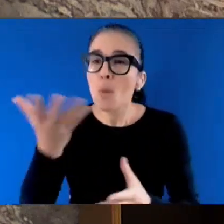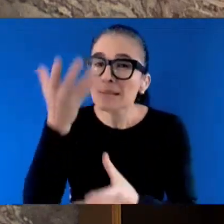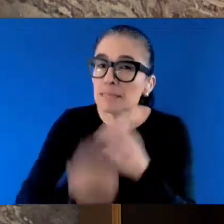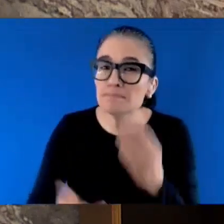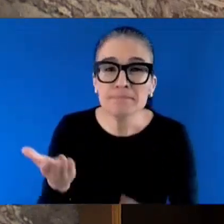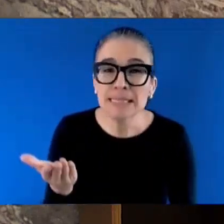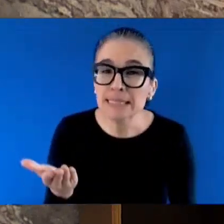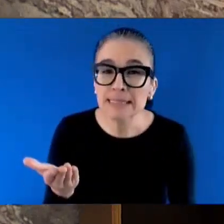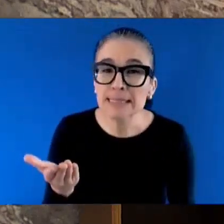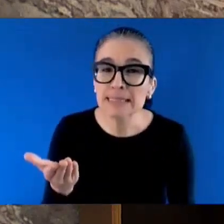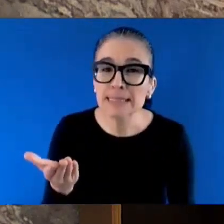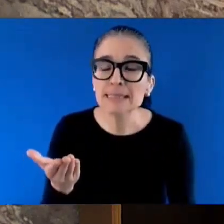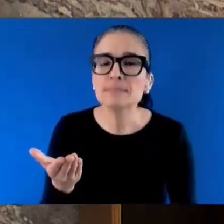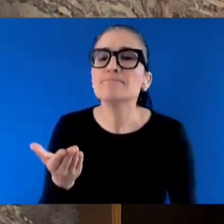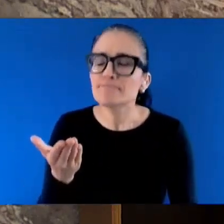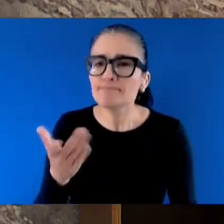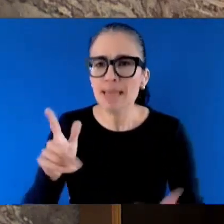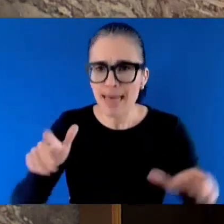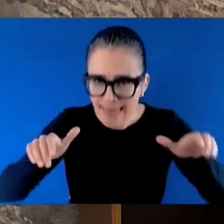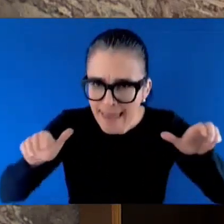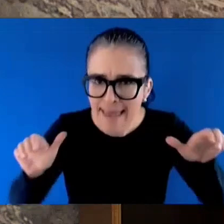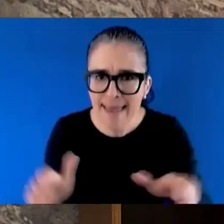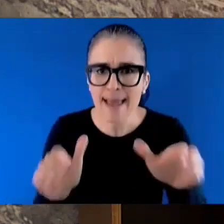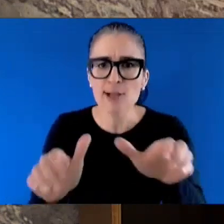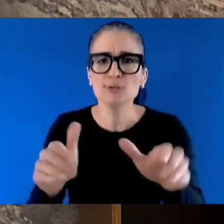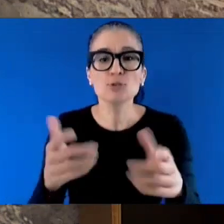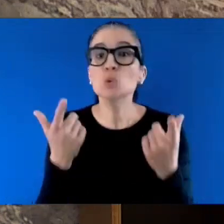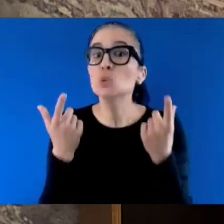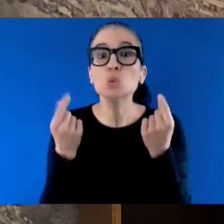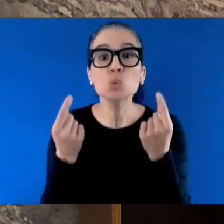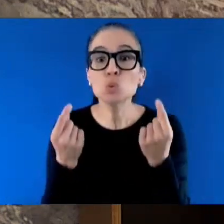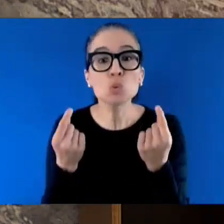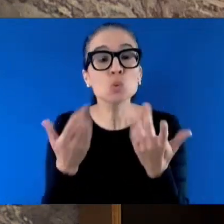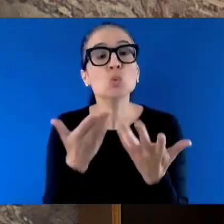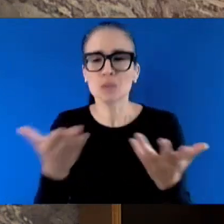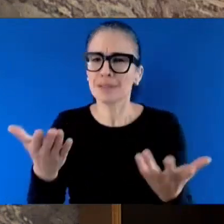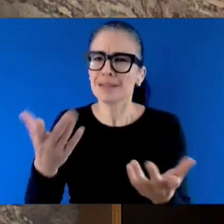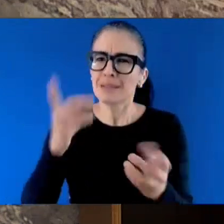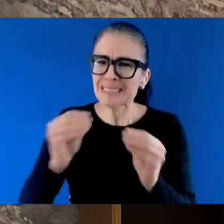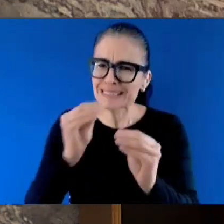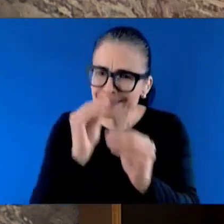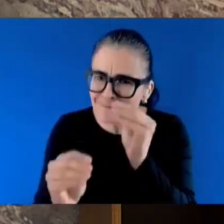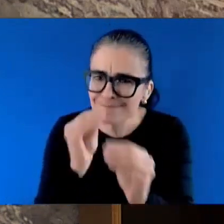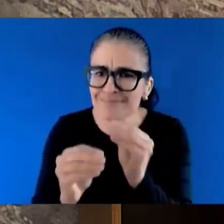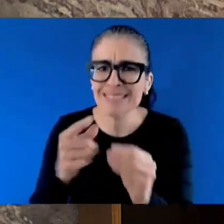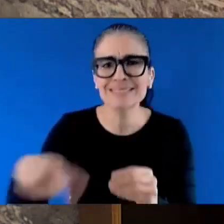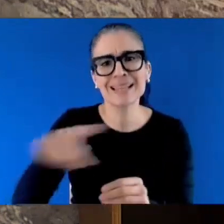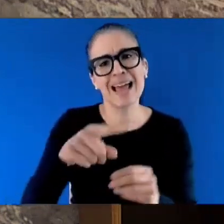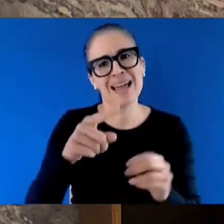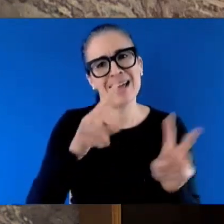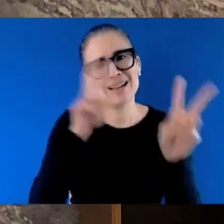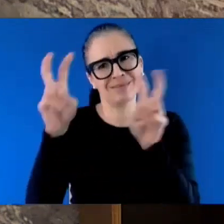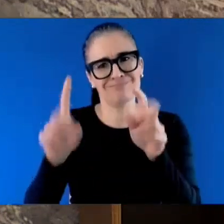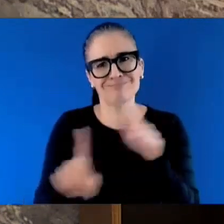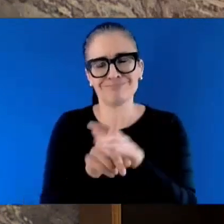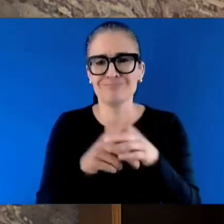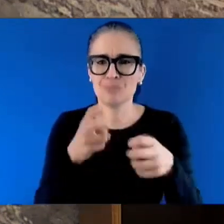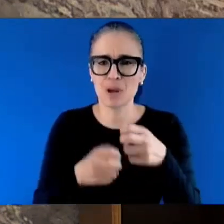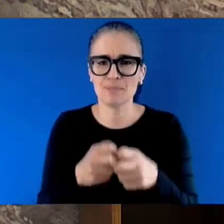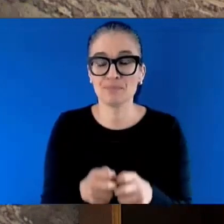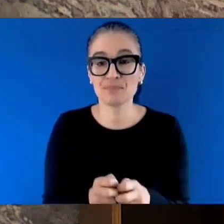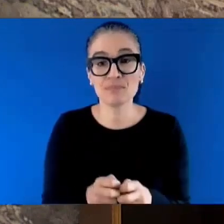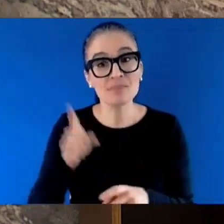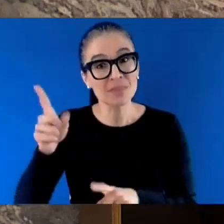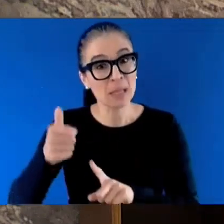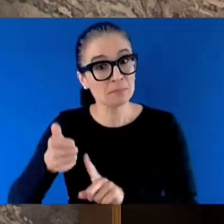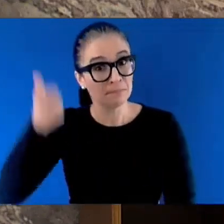So the question to the Premier is this. Since it's this NDP Premier that created this mess, when will he scrap his dangerous and